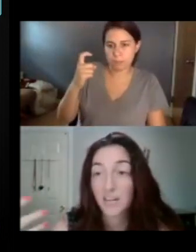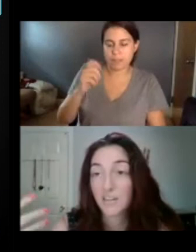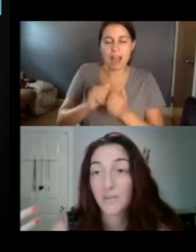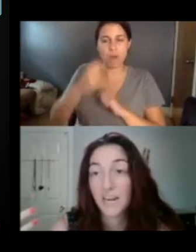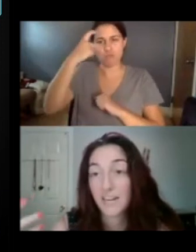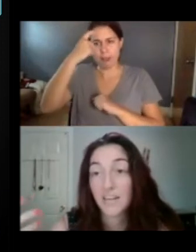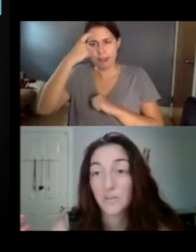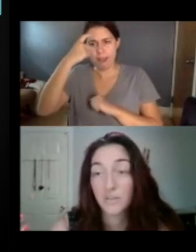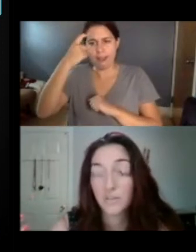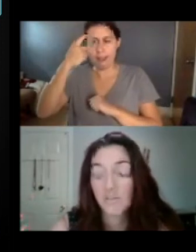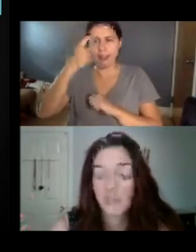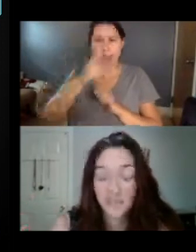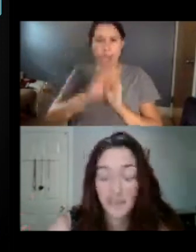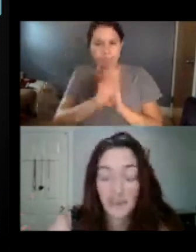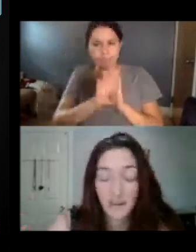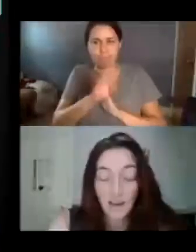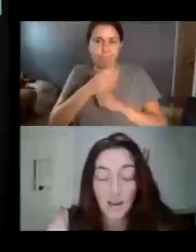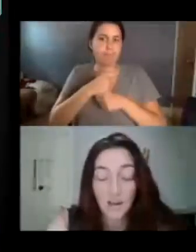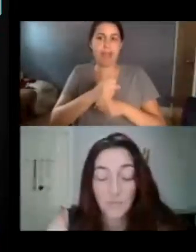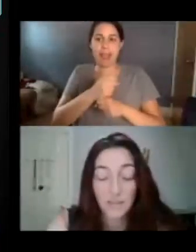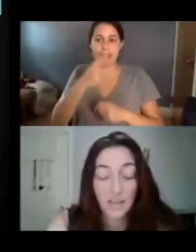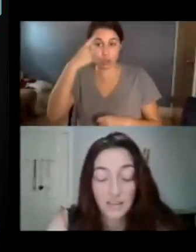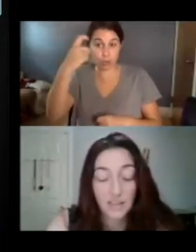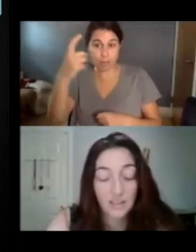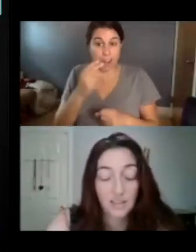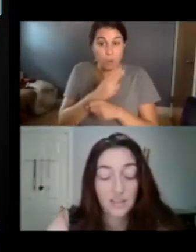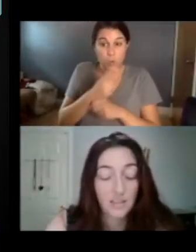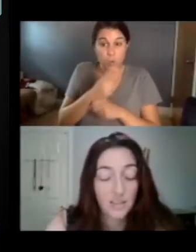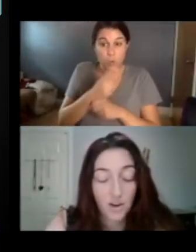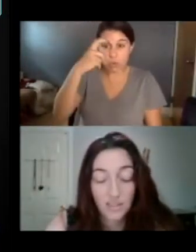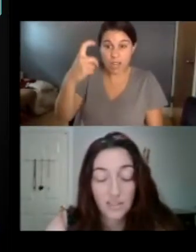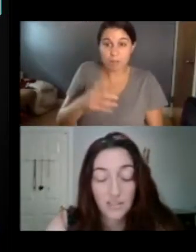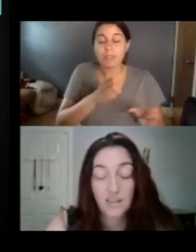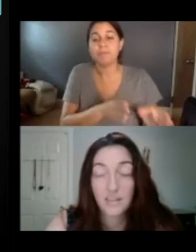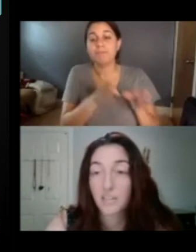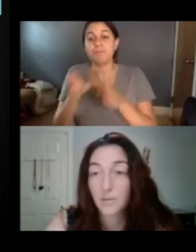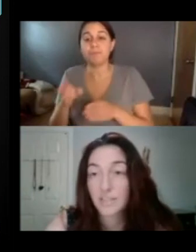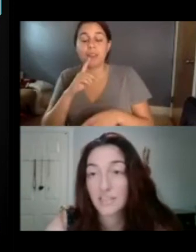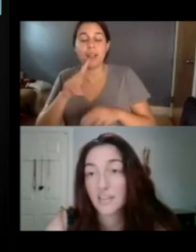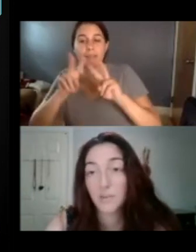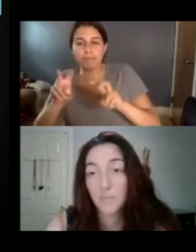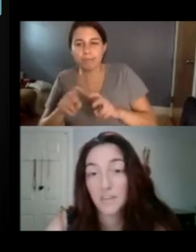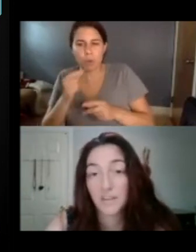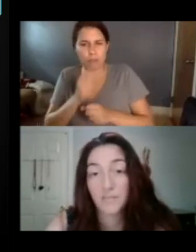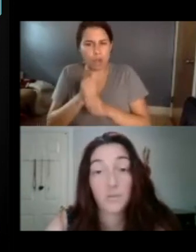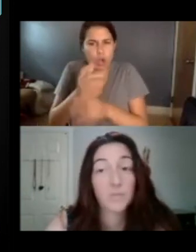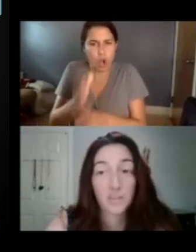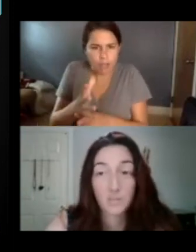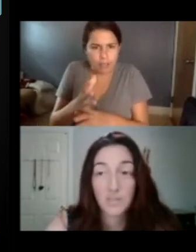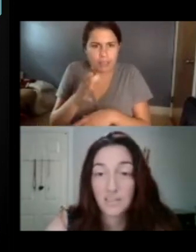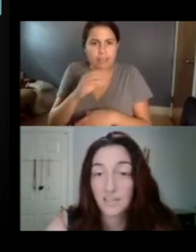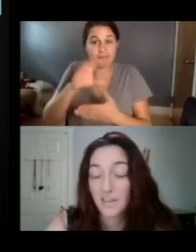and our mind create and use dreaming? And then assessing the causes and consequences and treatment of